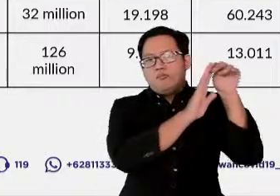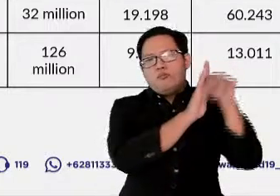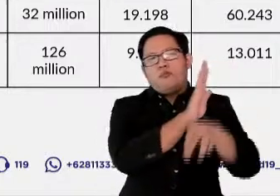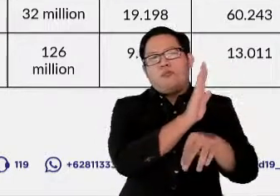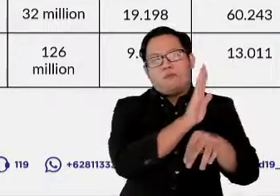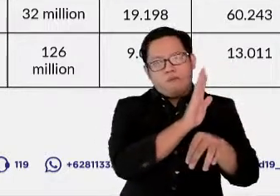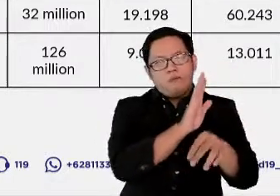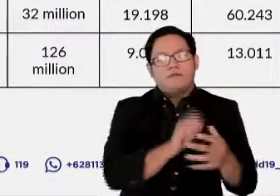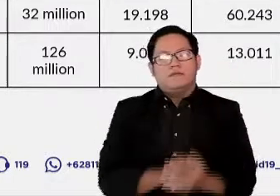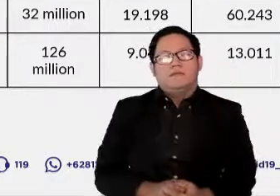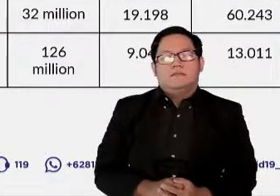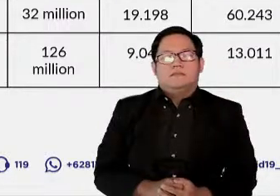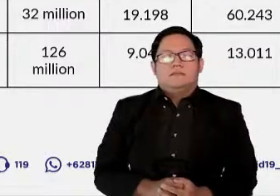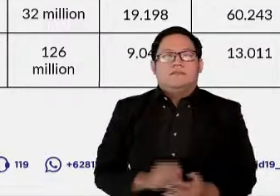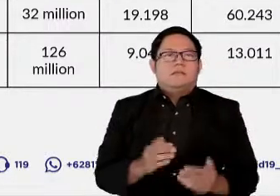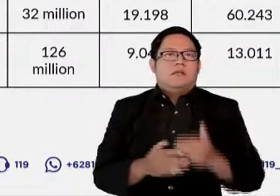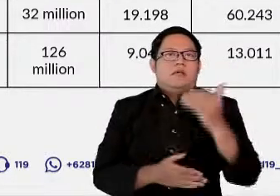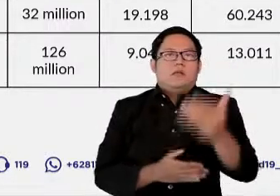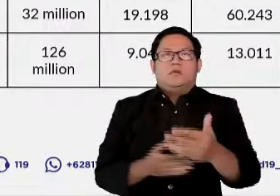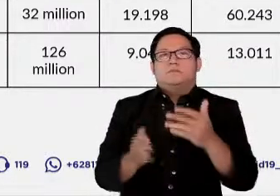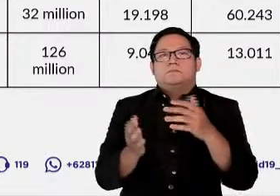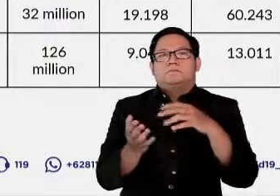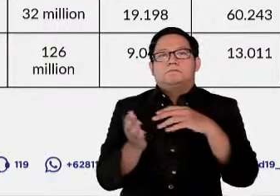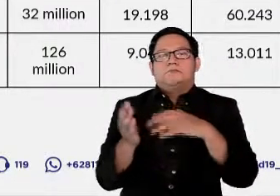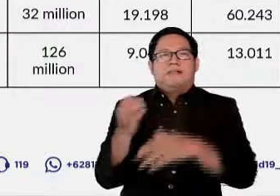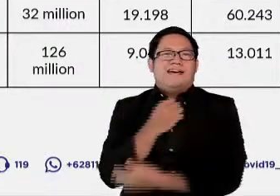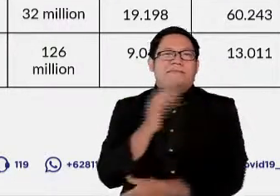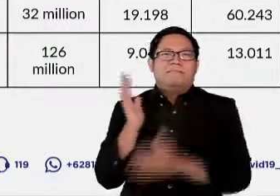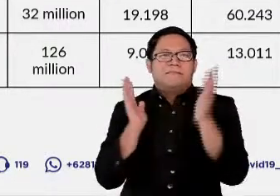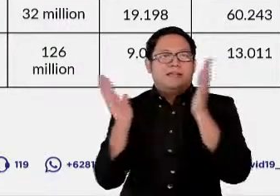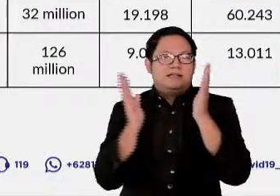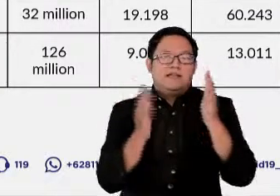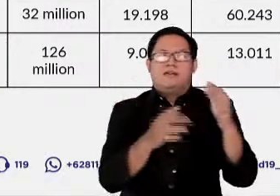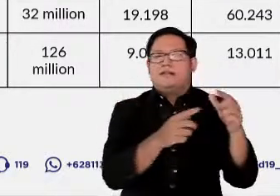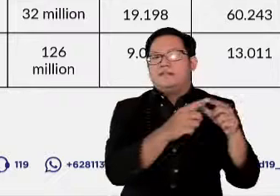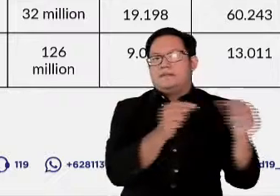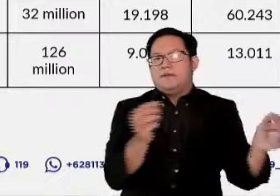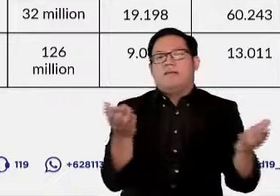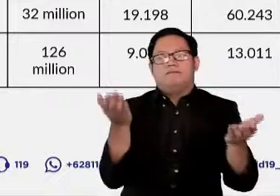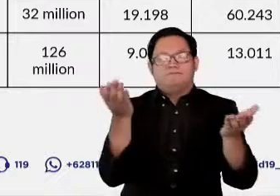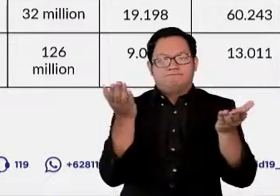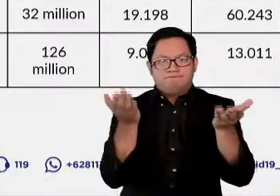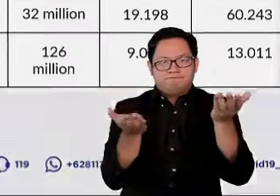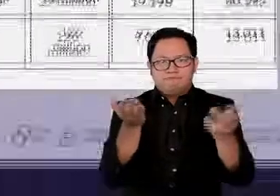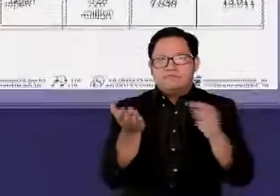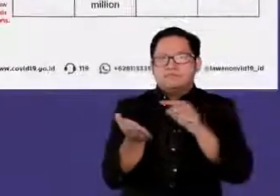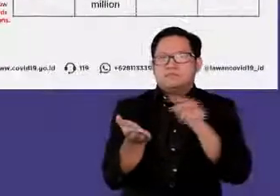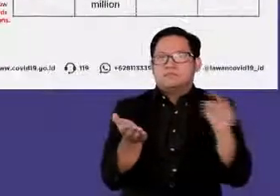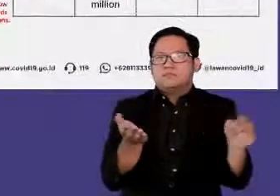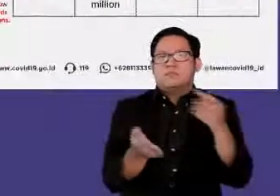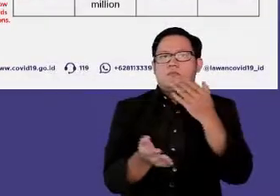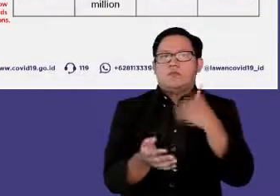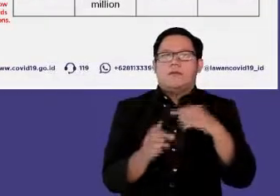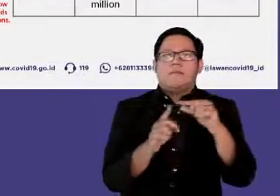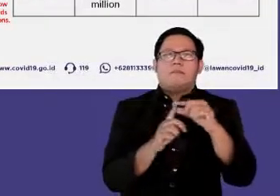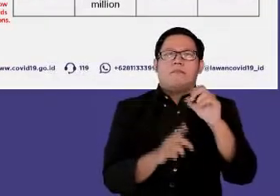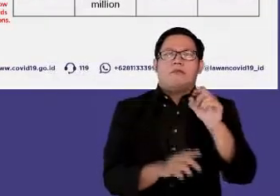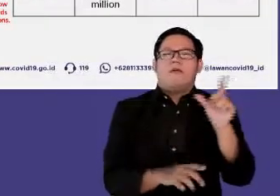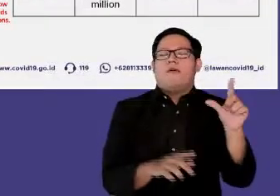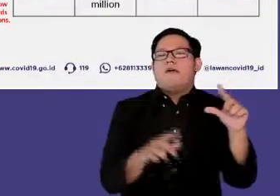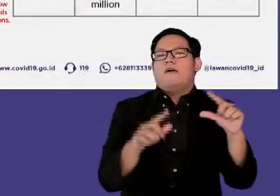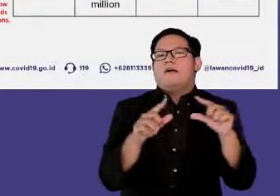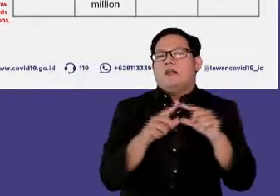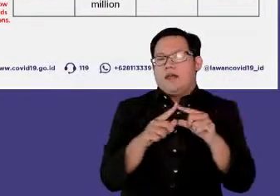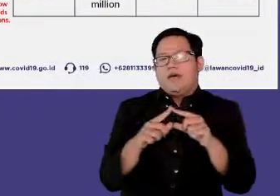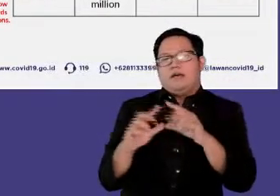in Malaysia and Japan. These two countries have a similar pattern with global case pattern,